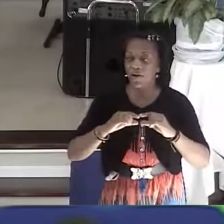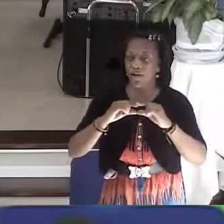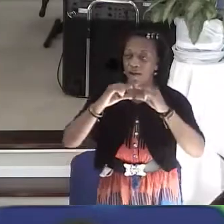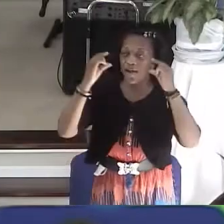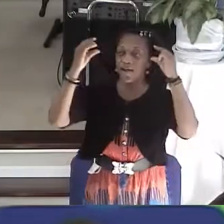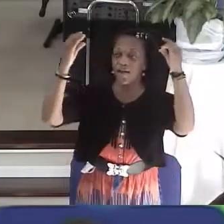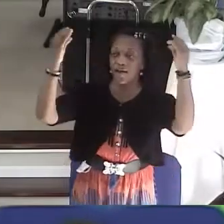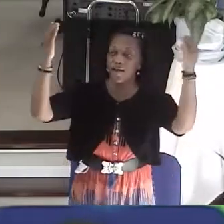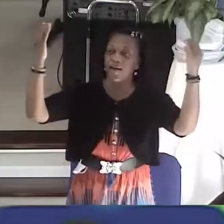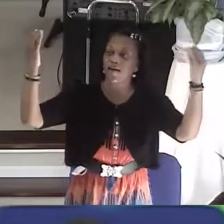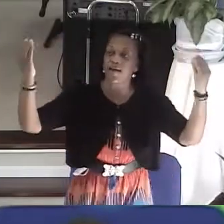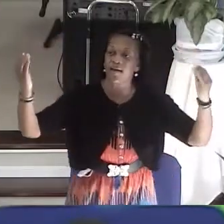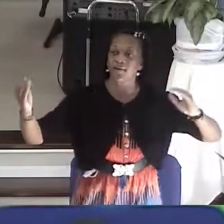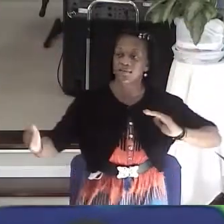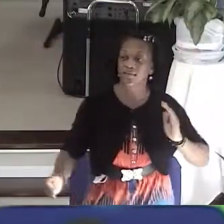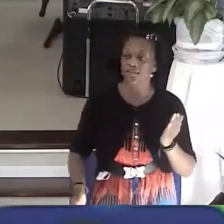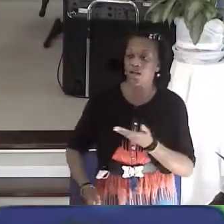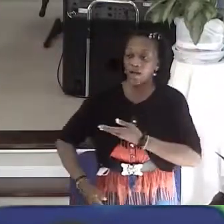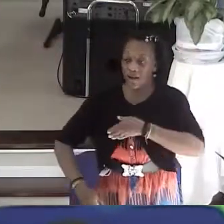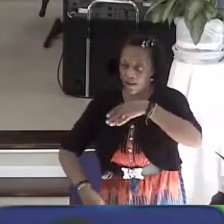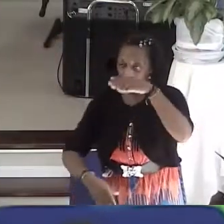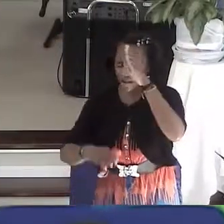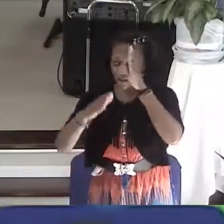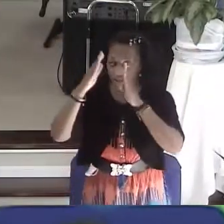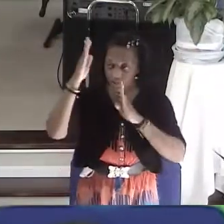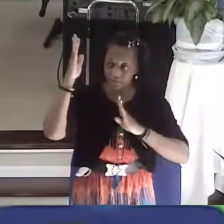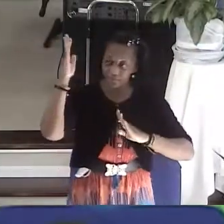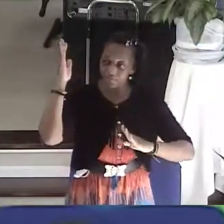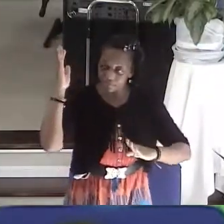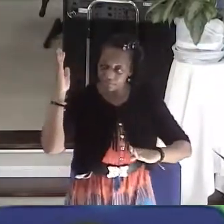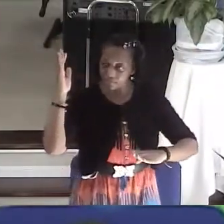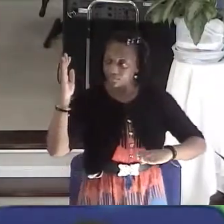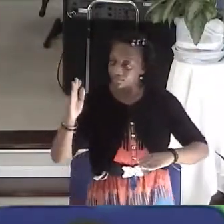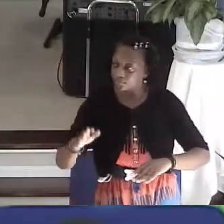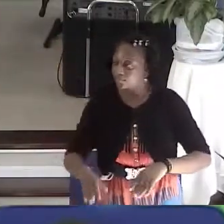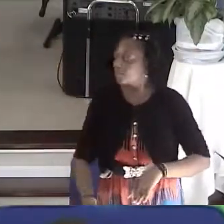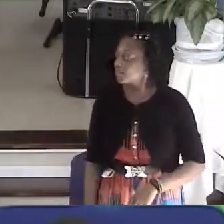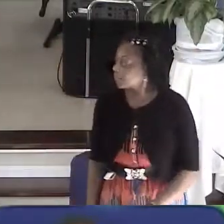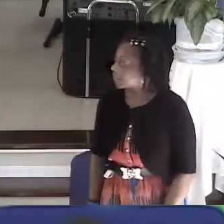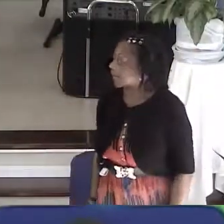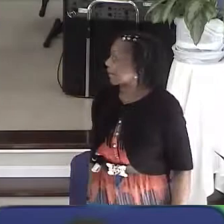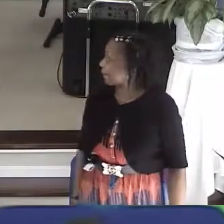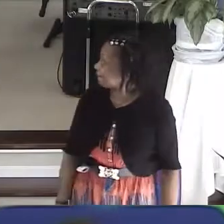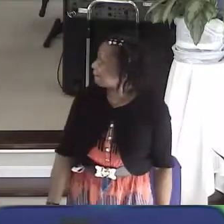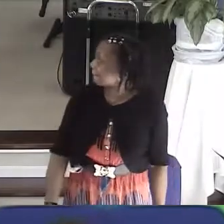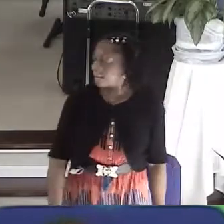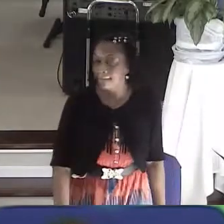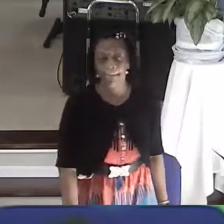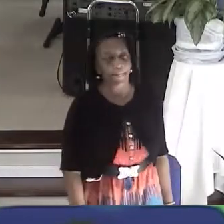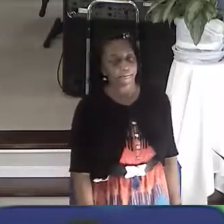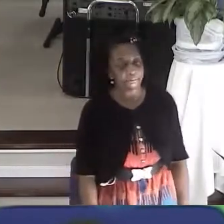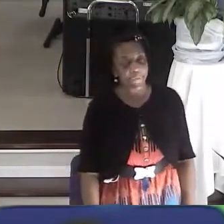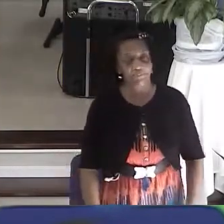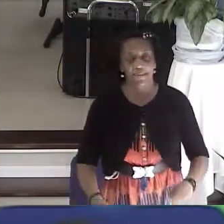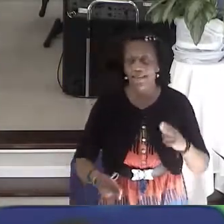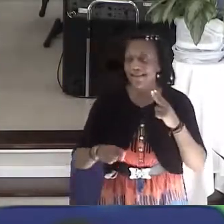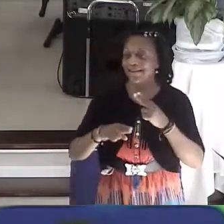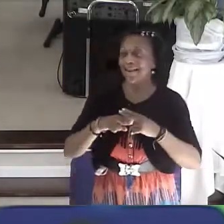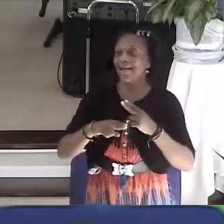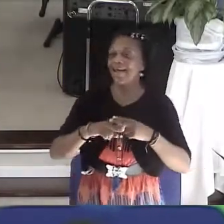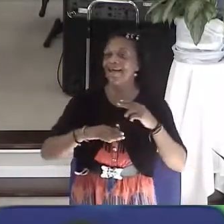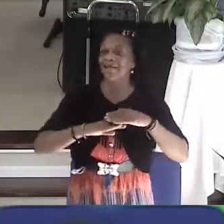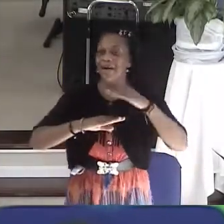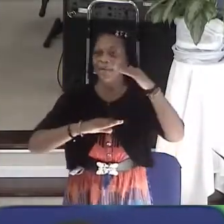how great. Name above all name. Name above all name. He